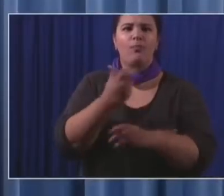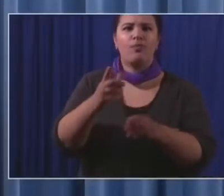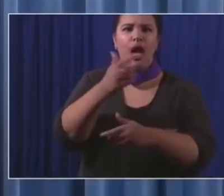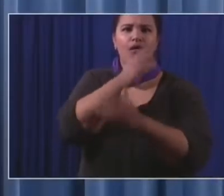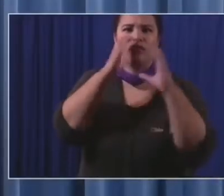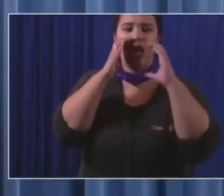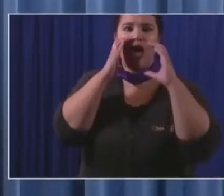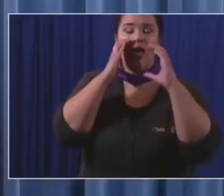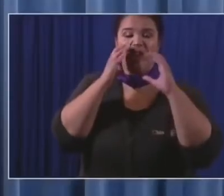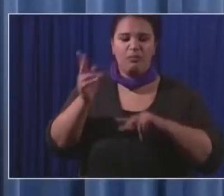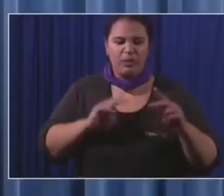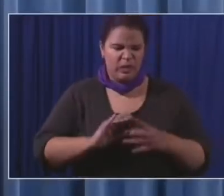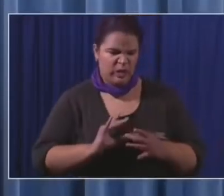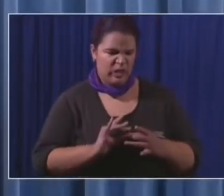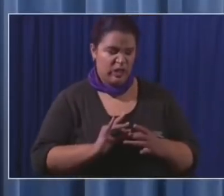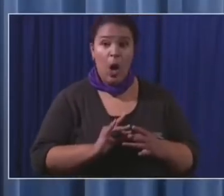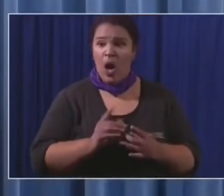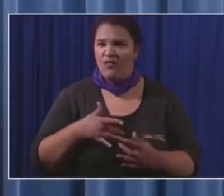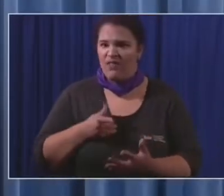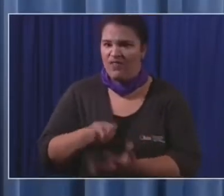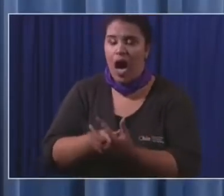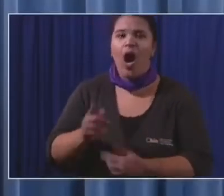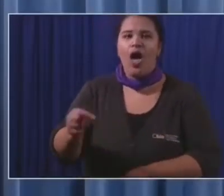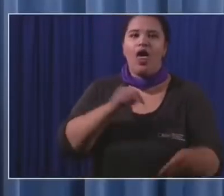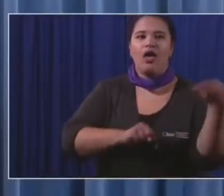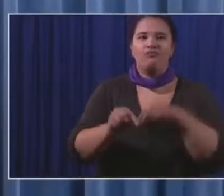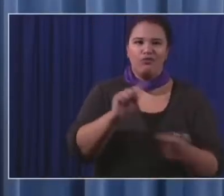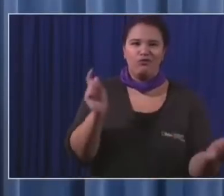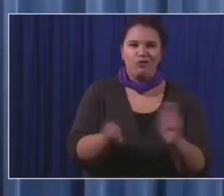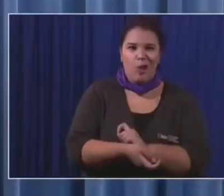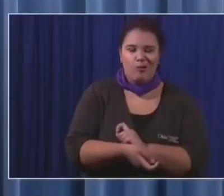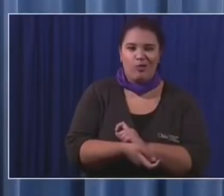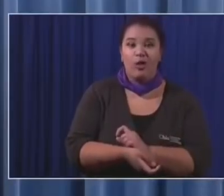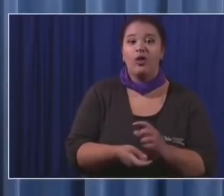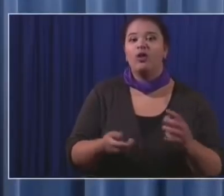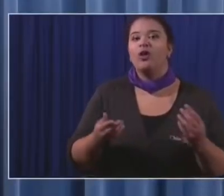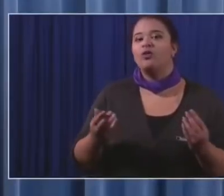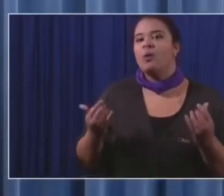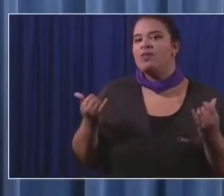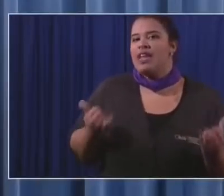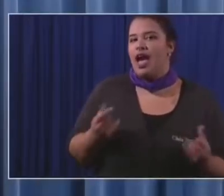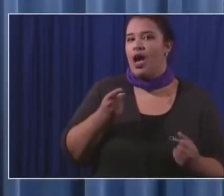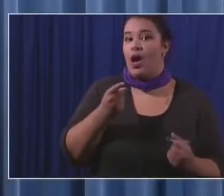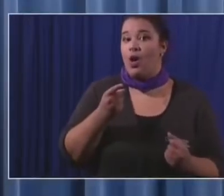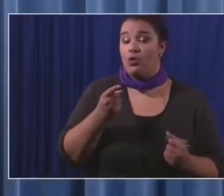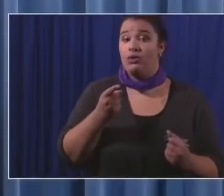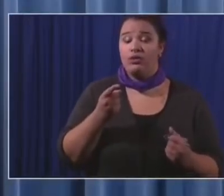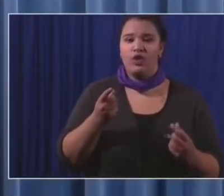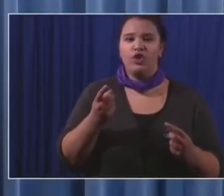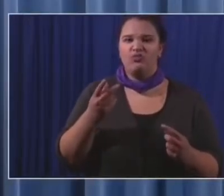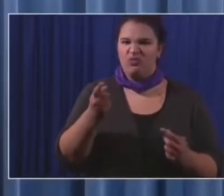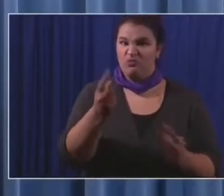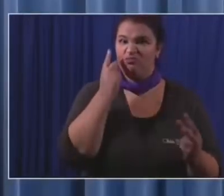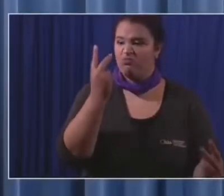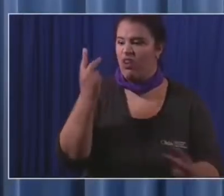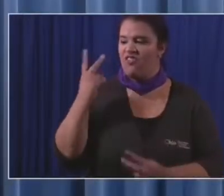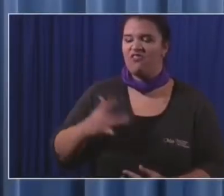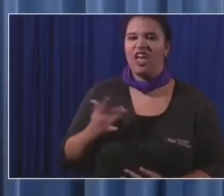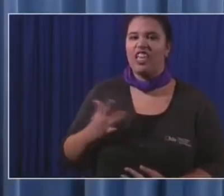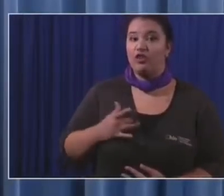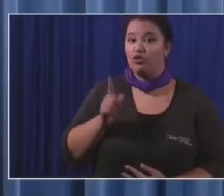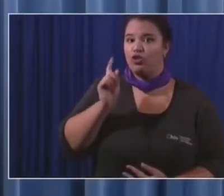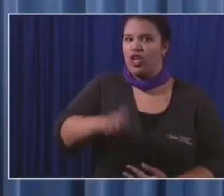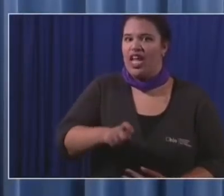some people were called it, quote, offensive. Now you're saying counties with a problem should wear masks. This appears to be an action that